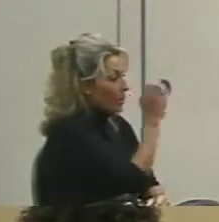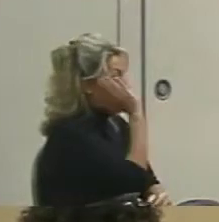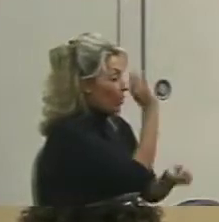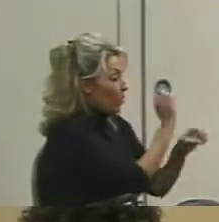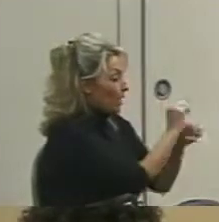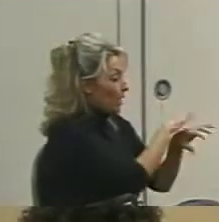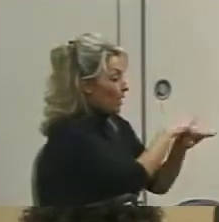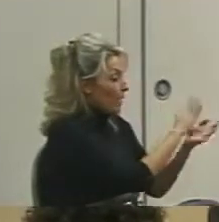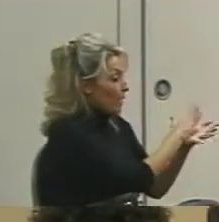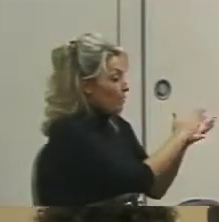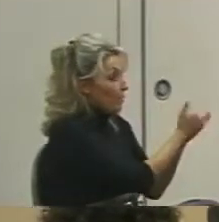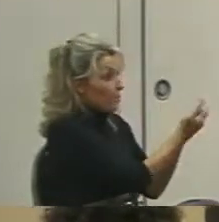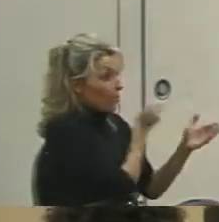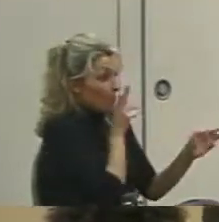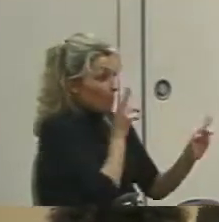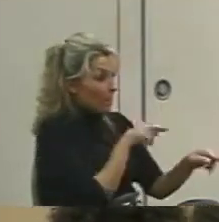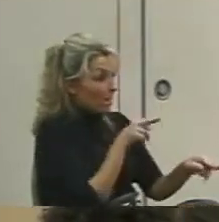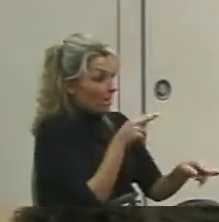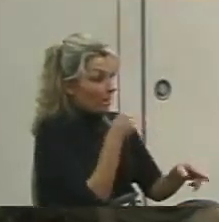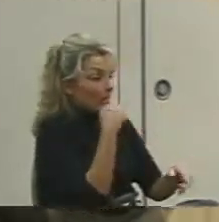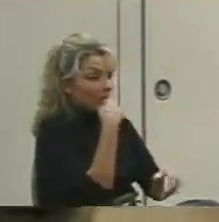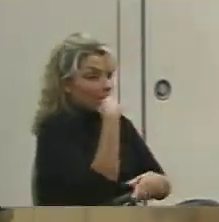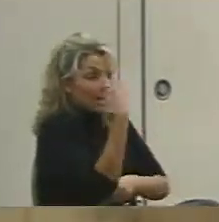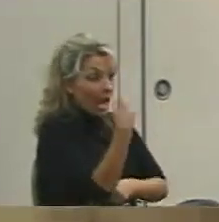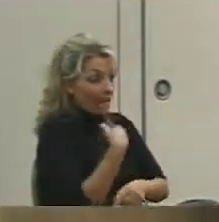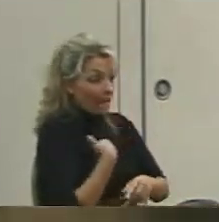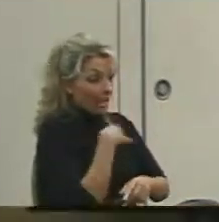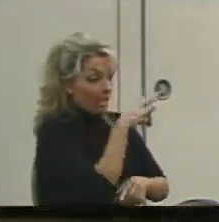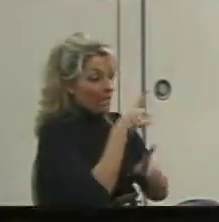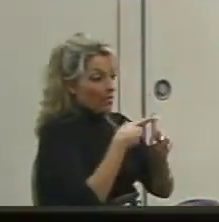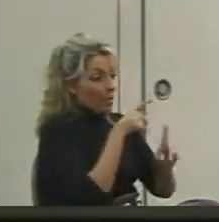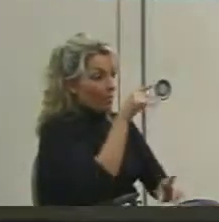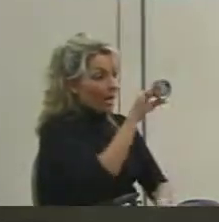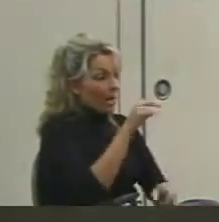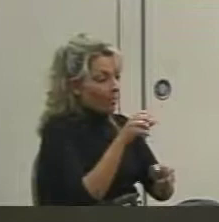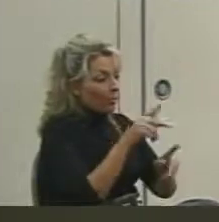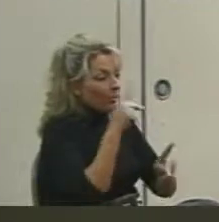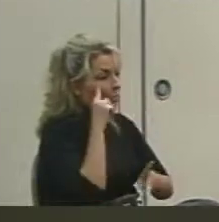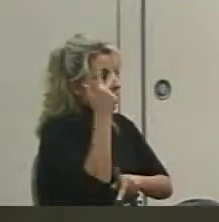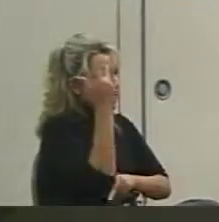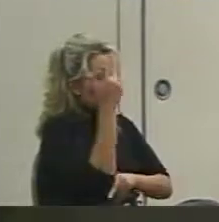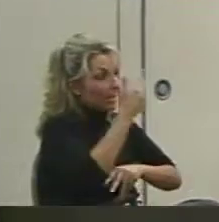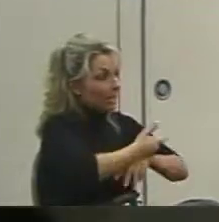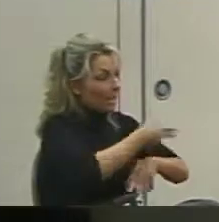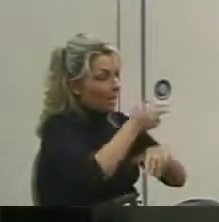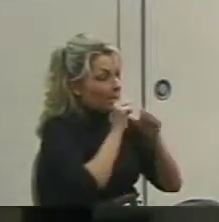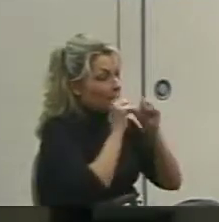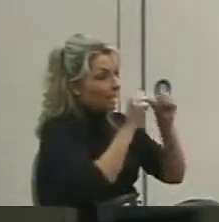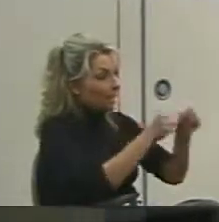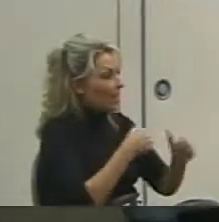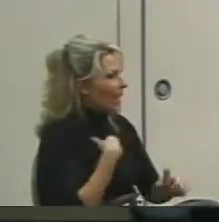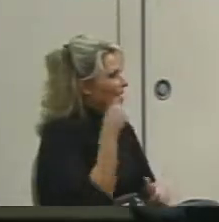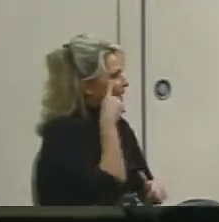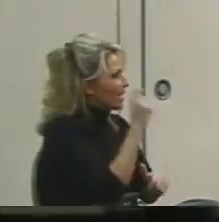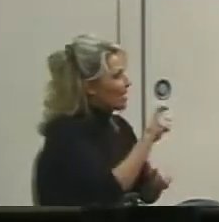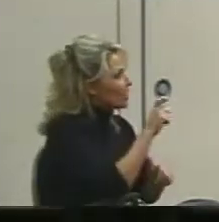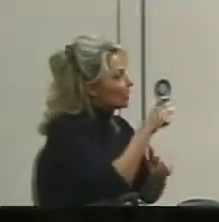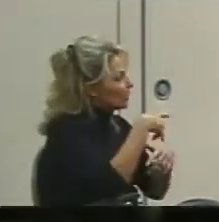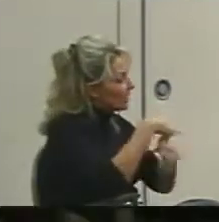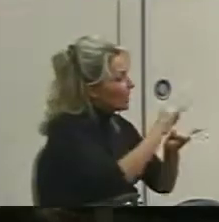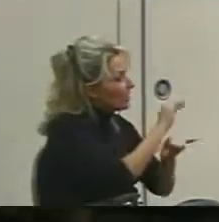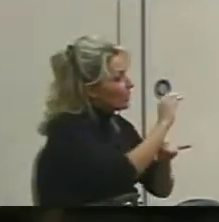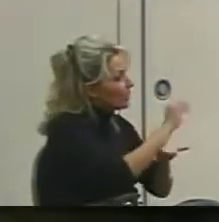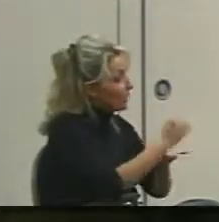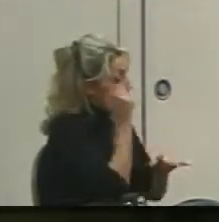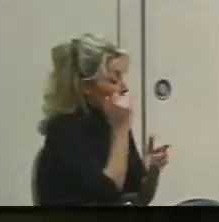before responding orally in 7 out of 9 opportunities for 3 consecutive days. Now, I still think this should be a percentage. If I was changing this